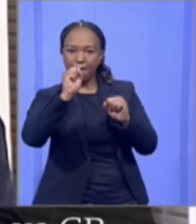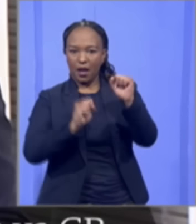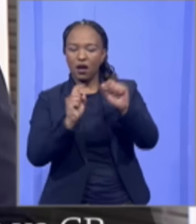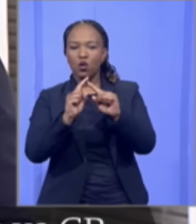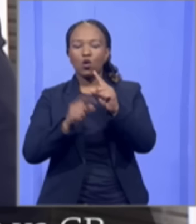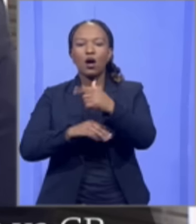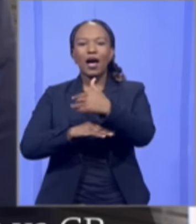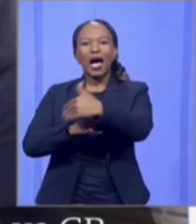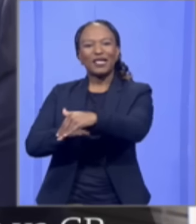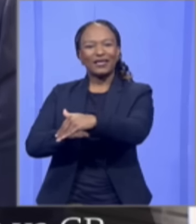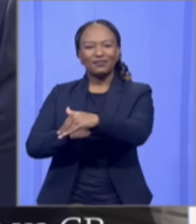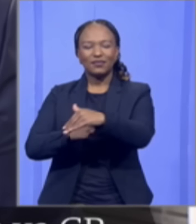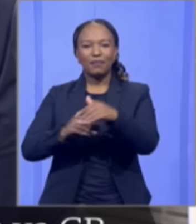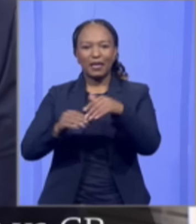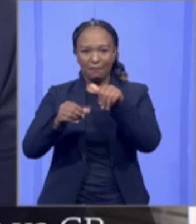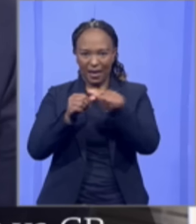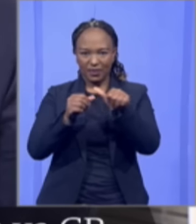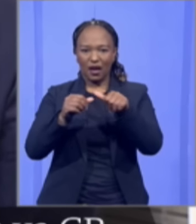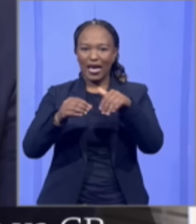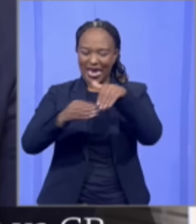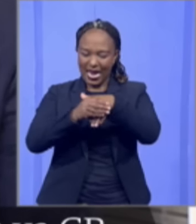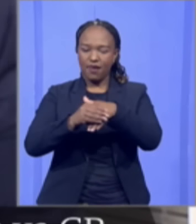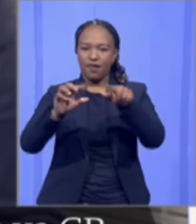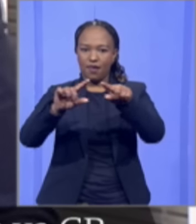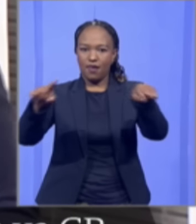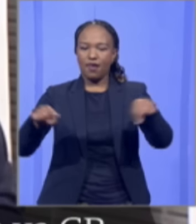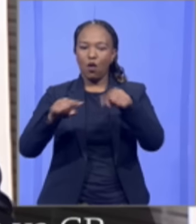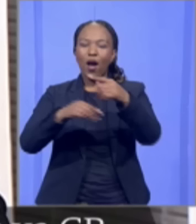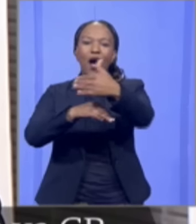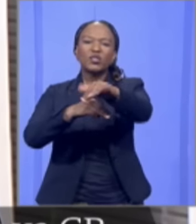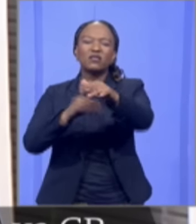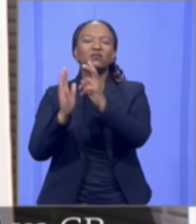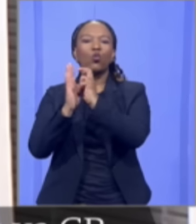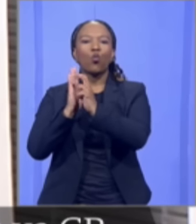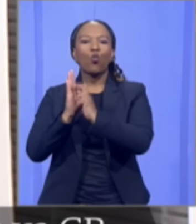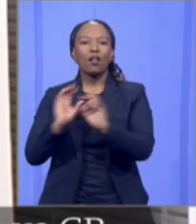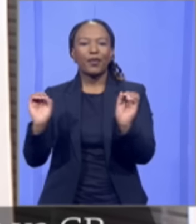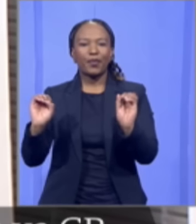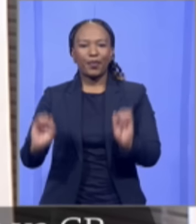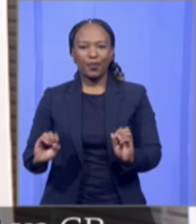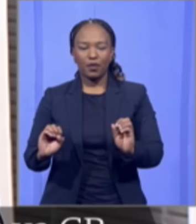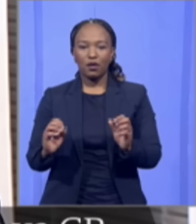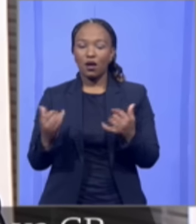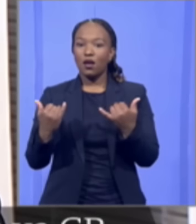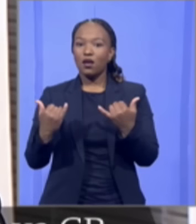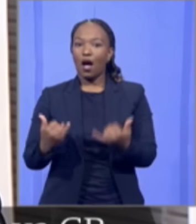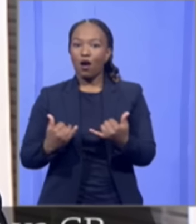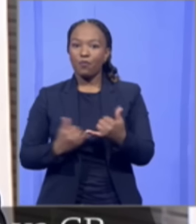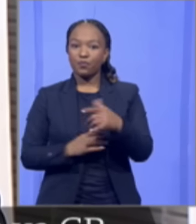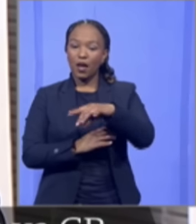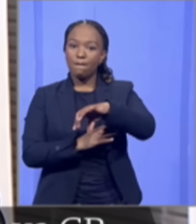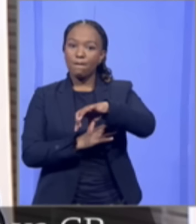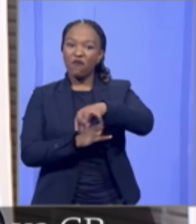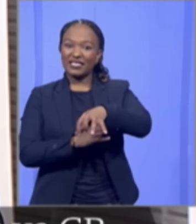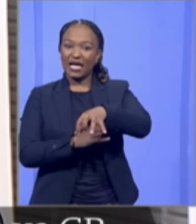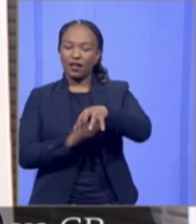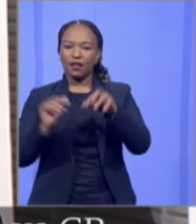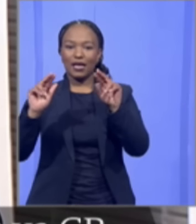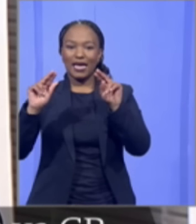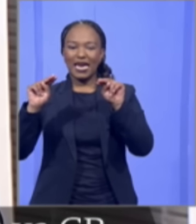the boxing ring where there are no rules and regulations. With this government of provincial unity,